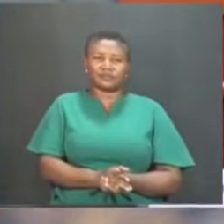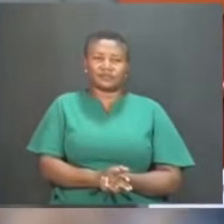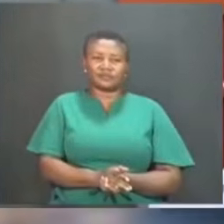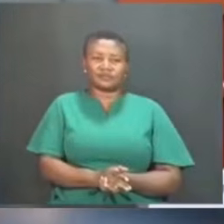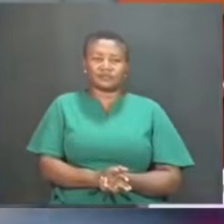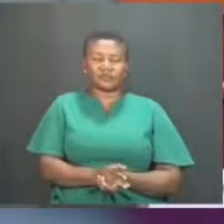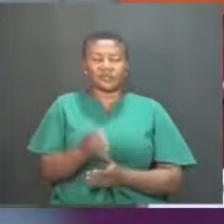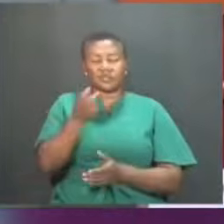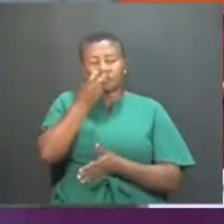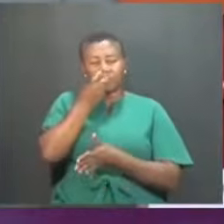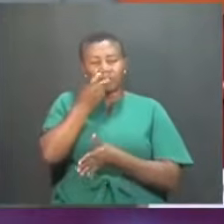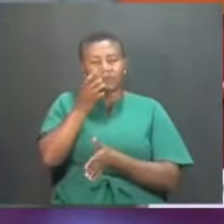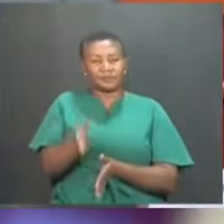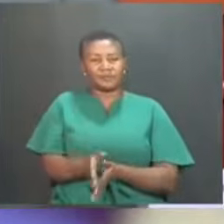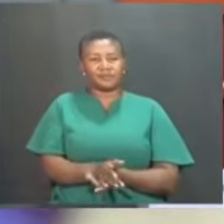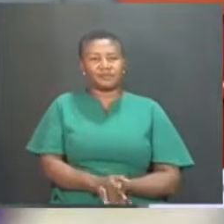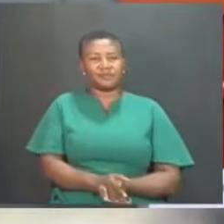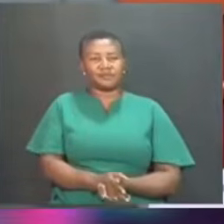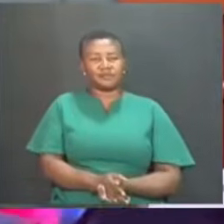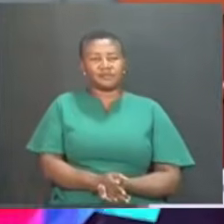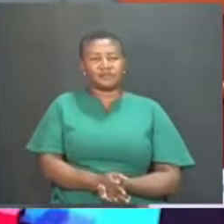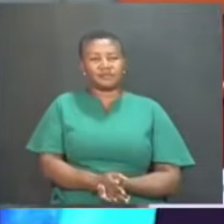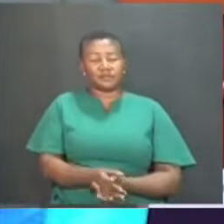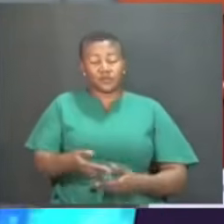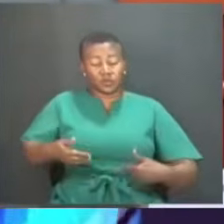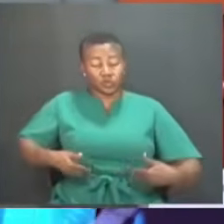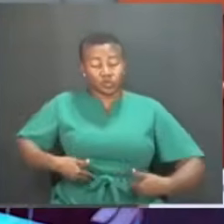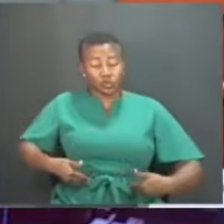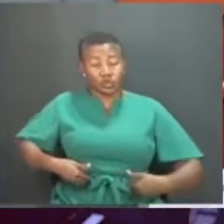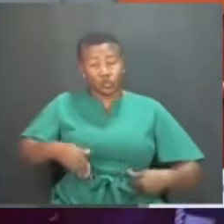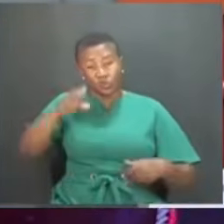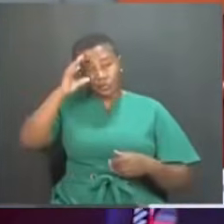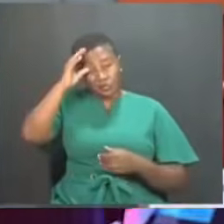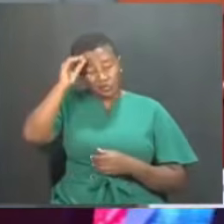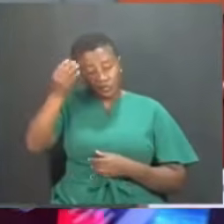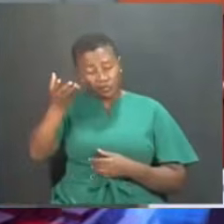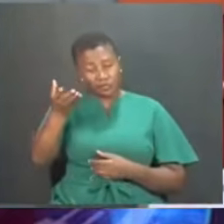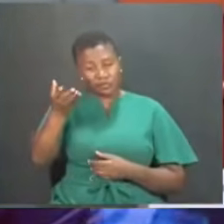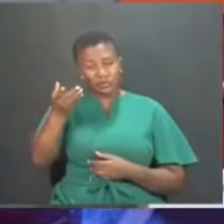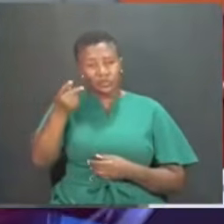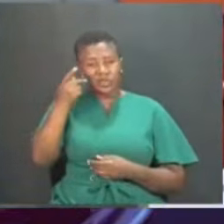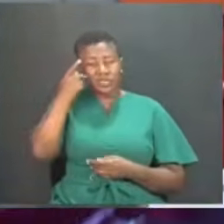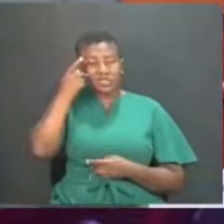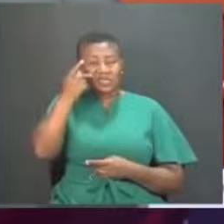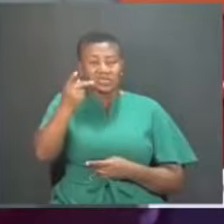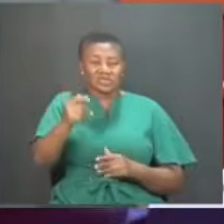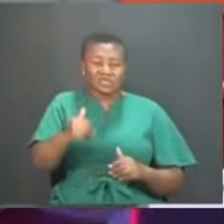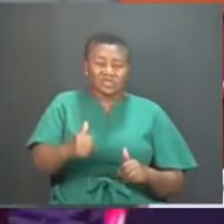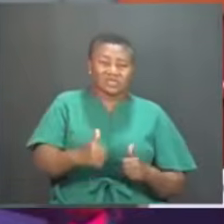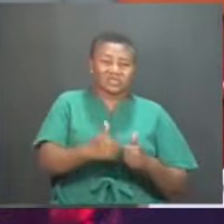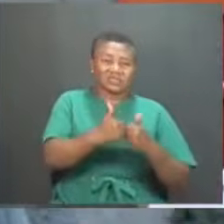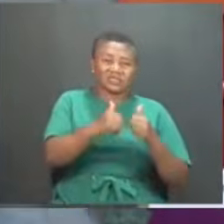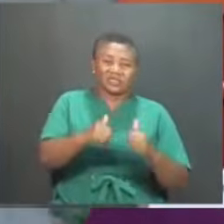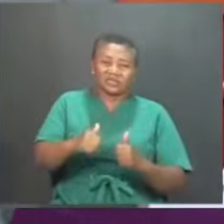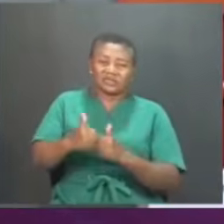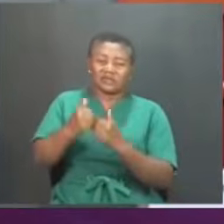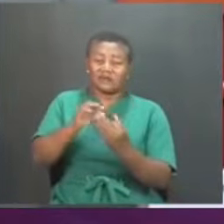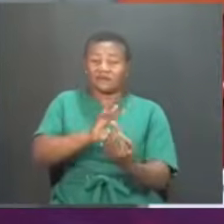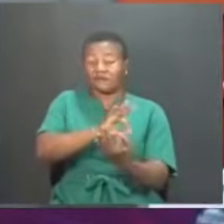Mr. Speaker, as a young man that is seeing the challenges that is confronting this